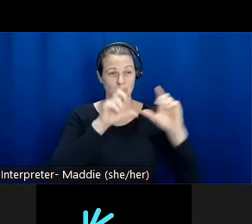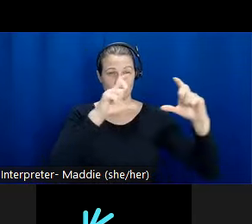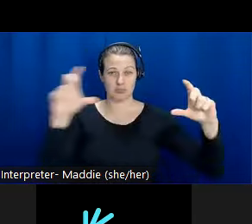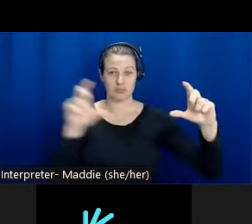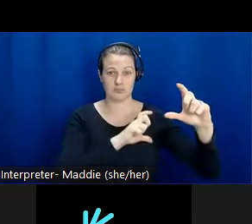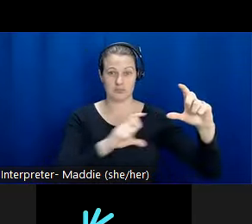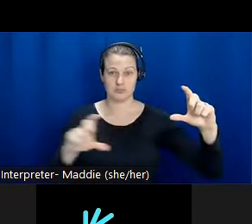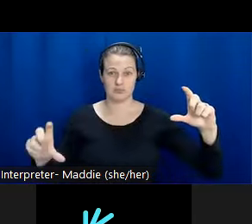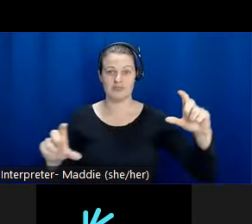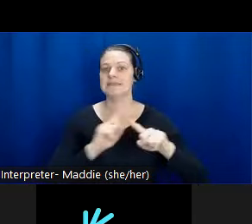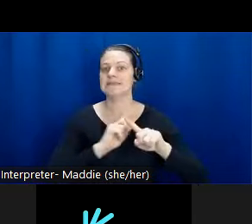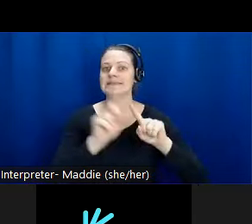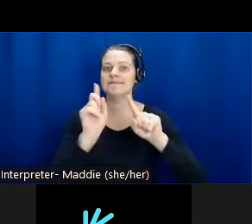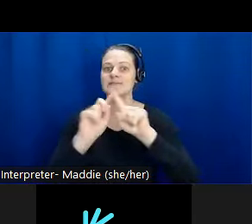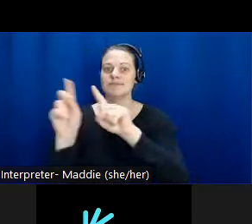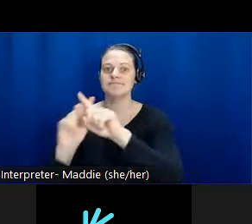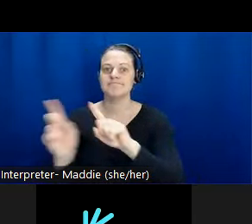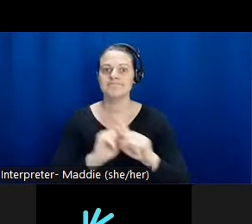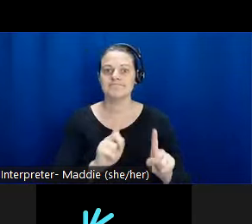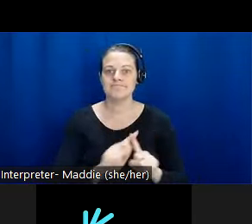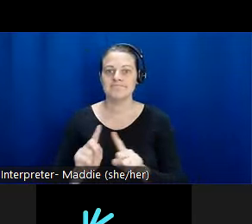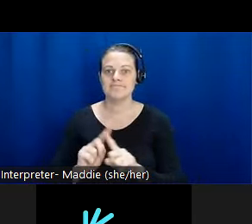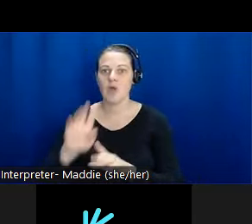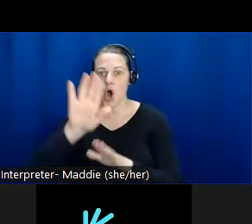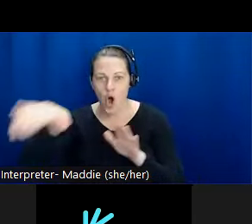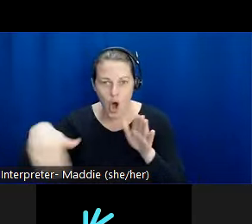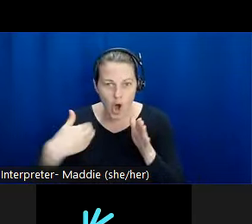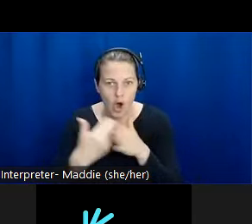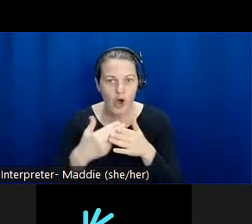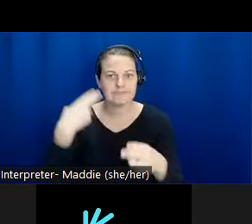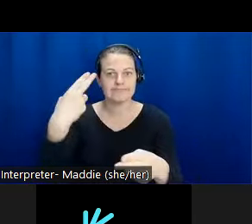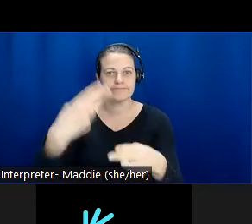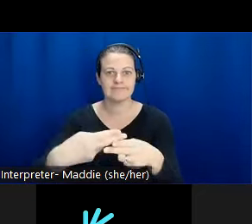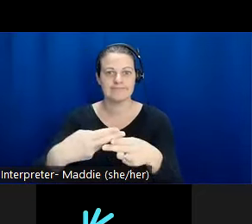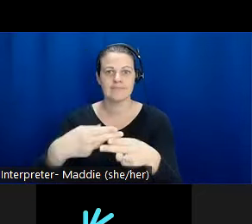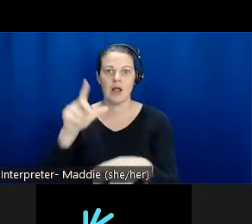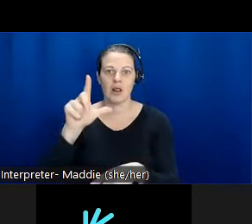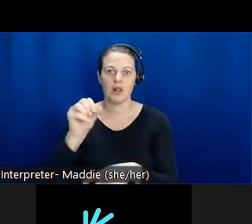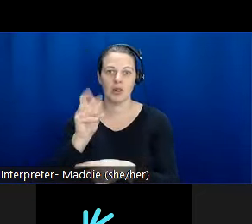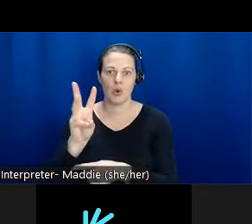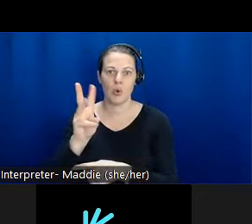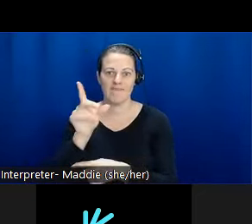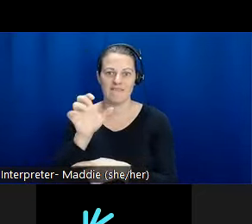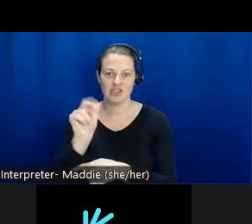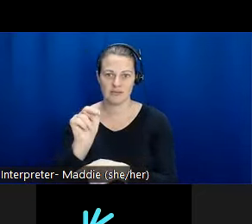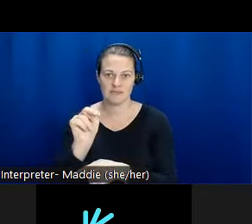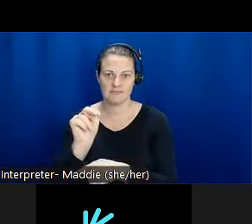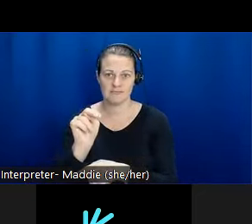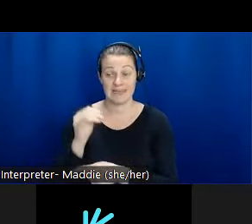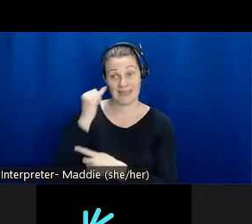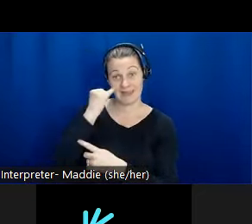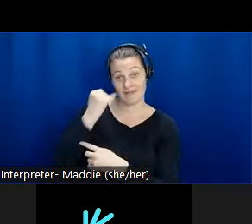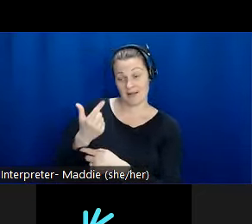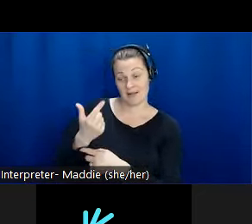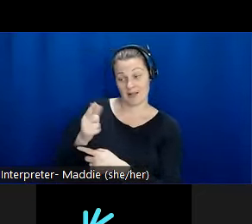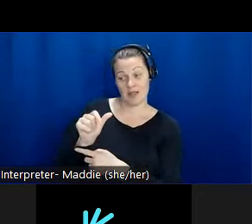another, and they're all also considered low vision. Someone who has glaucoma, you could imagine,